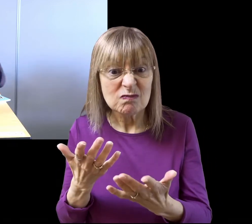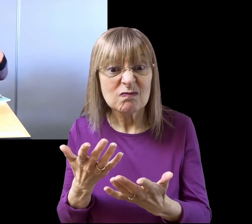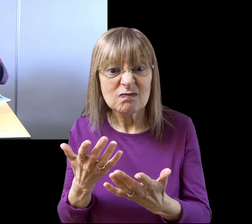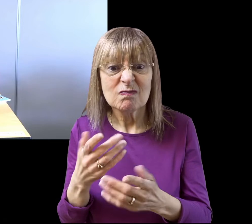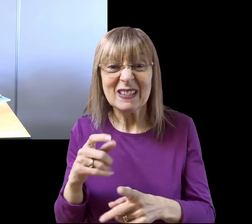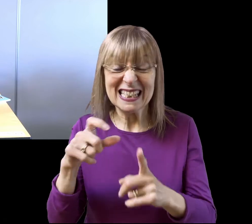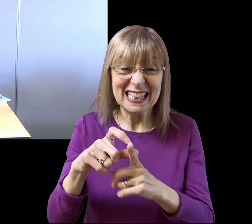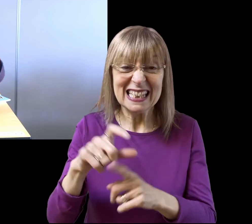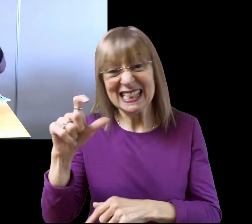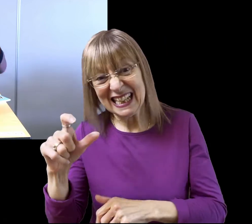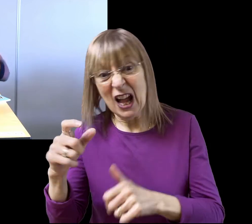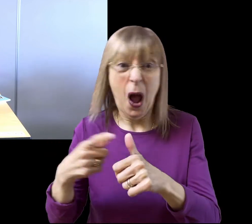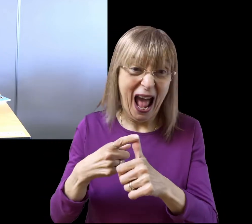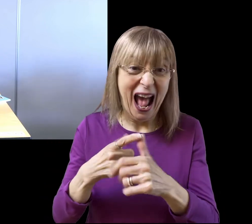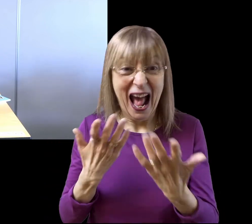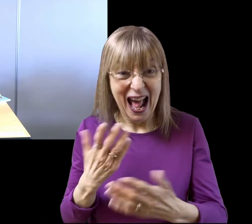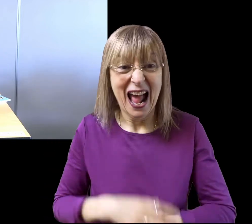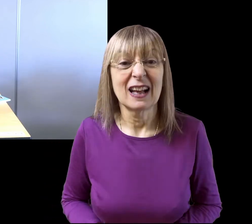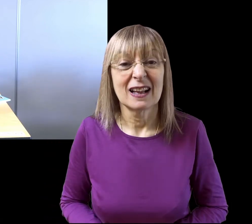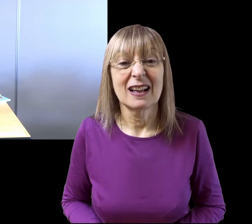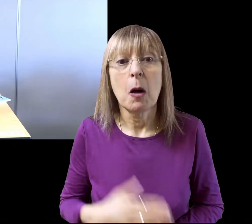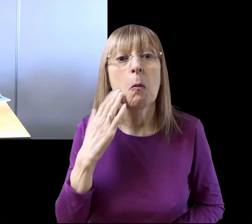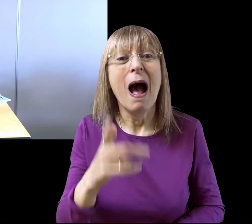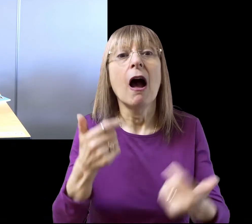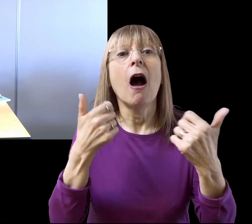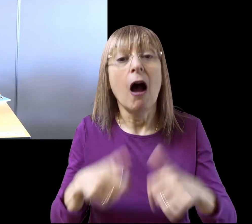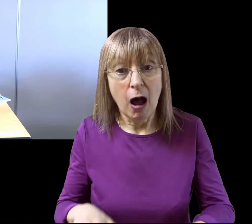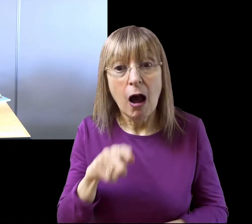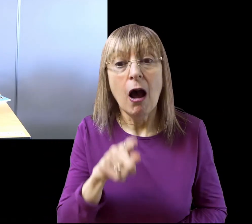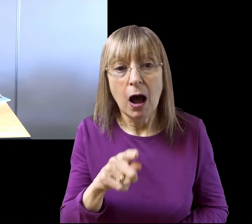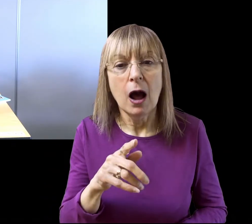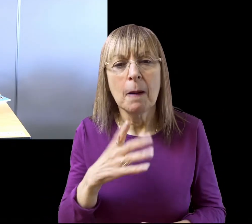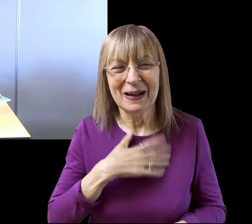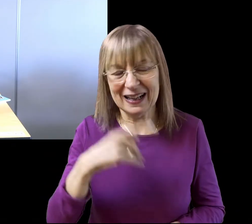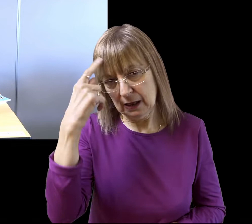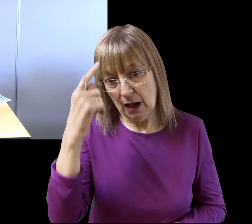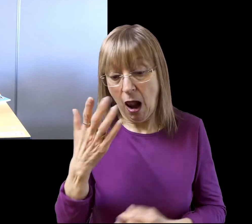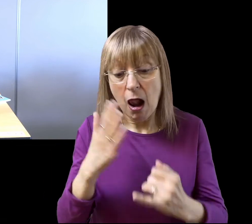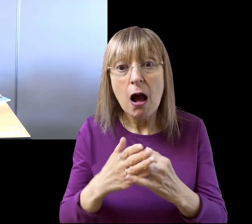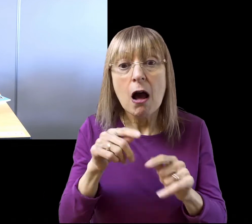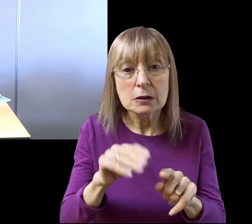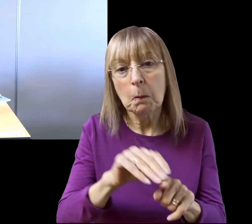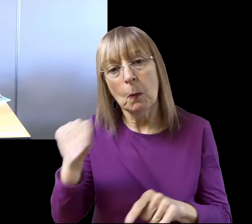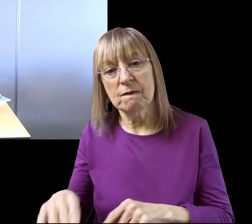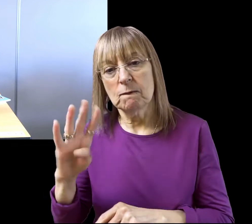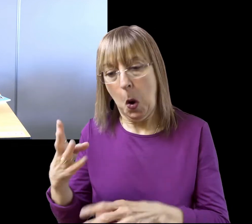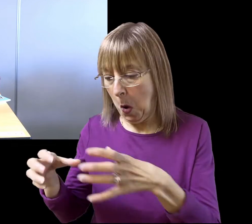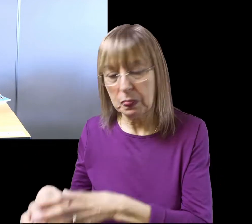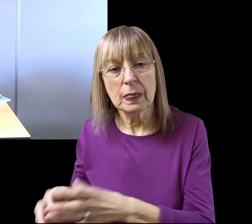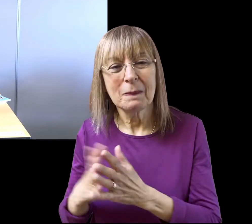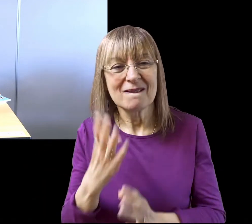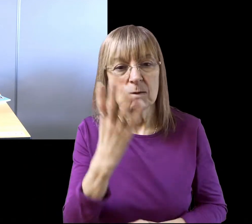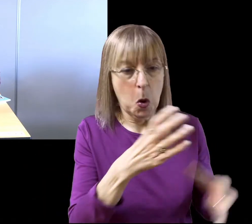either D or C, or A this is actually. And then once you've done that, there's only 1 thing that can go